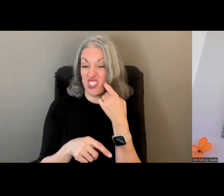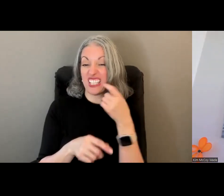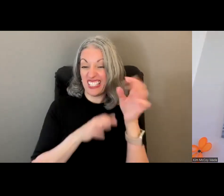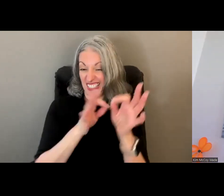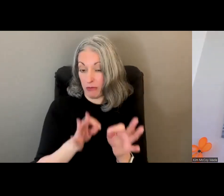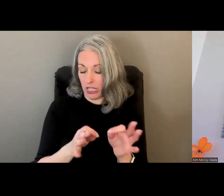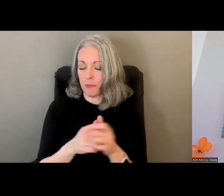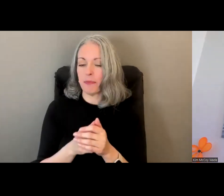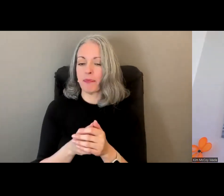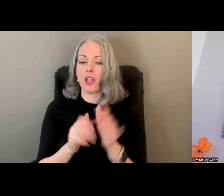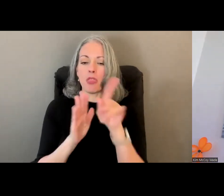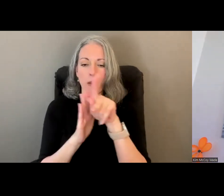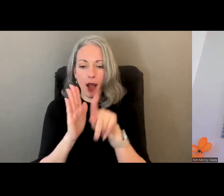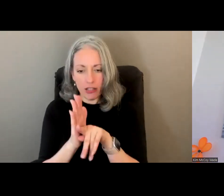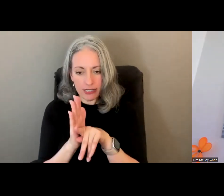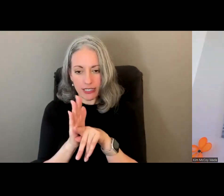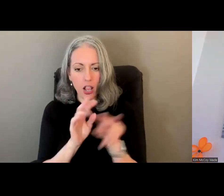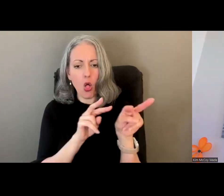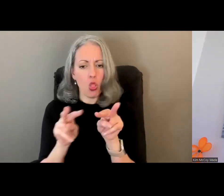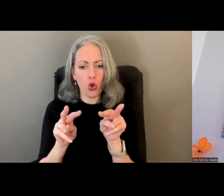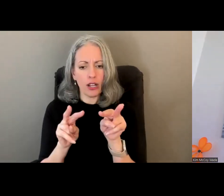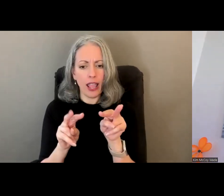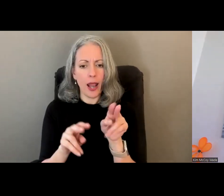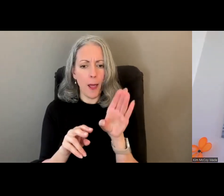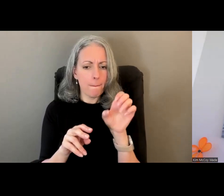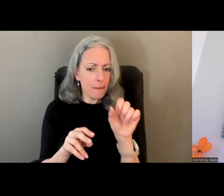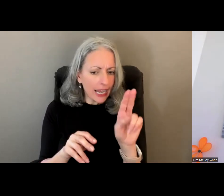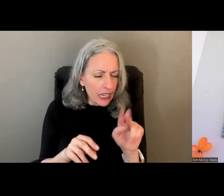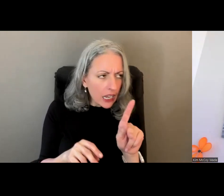policy levers, whether we want to look at banking exploitation, whether